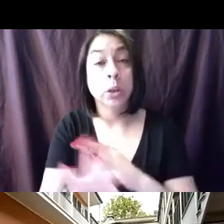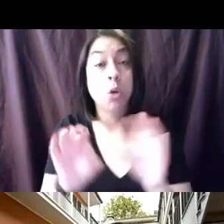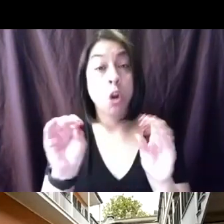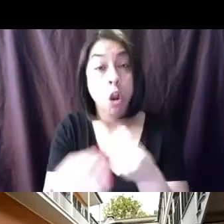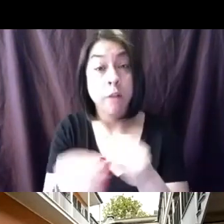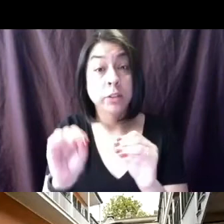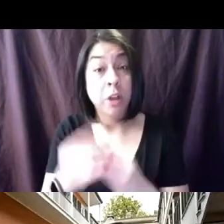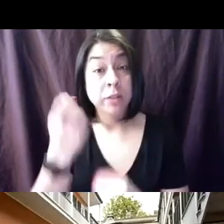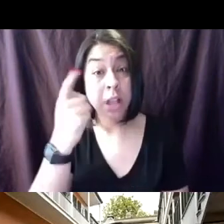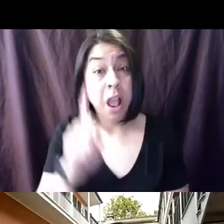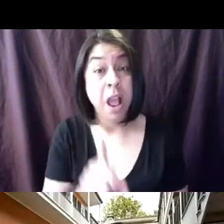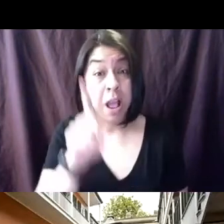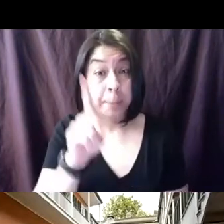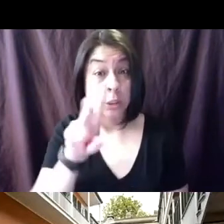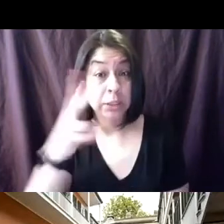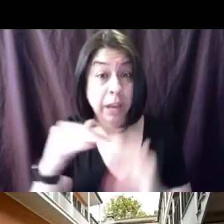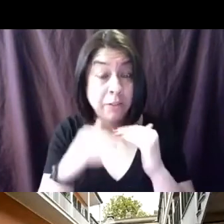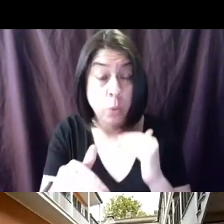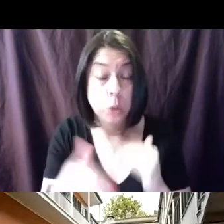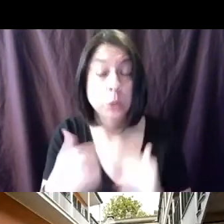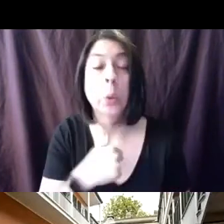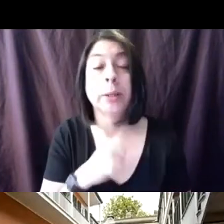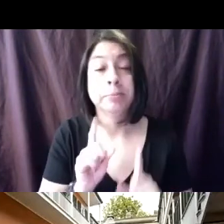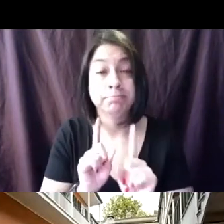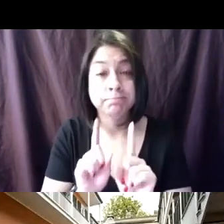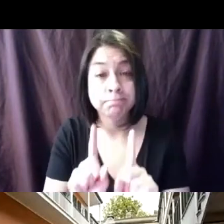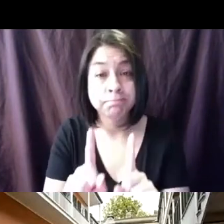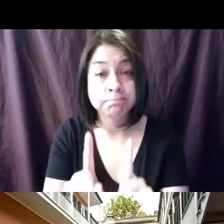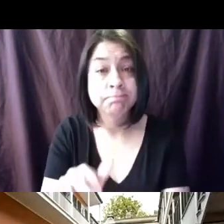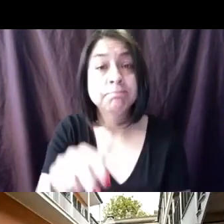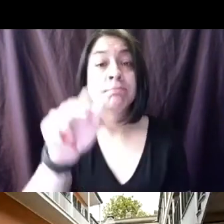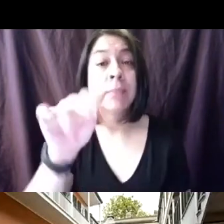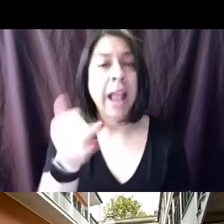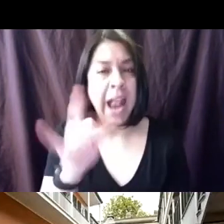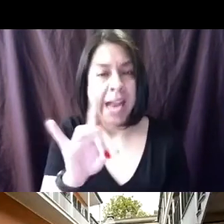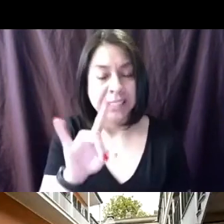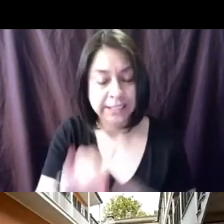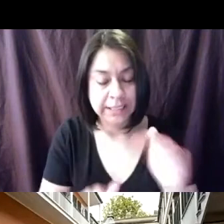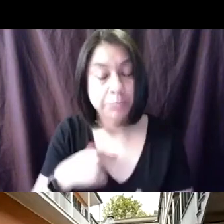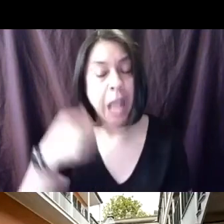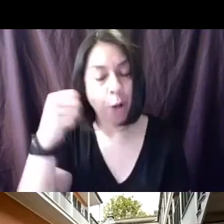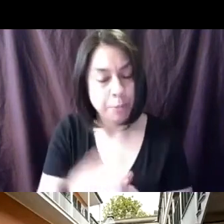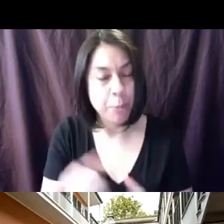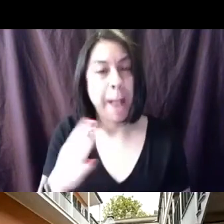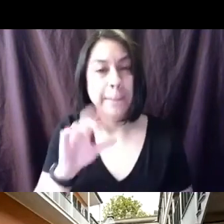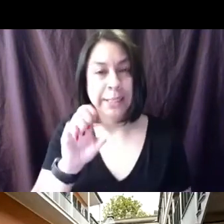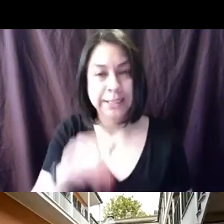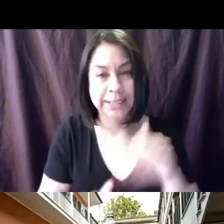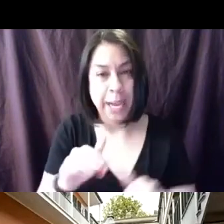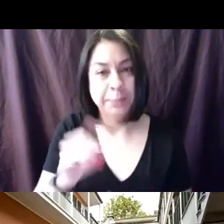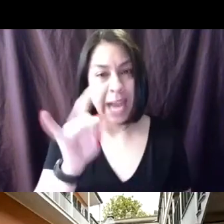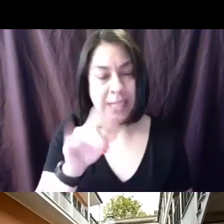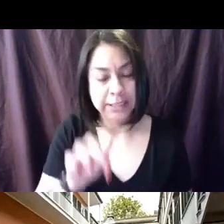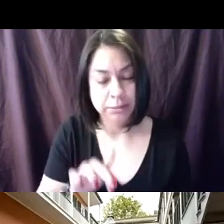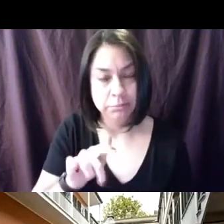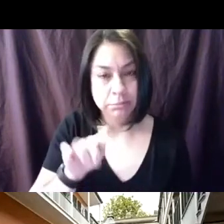was upstairs on the second floor. So we went up the stairs, and it's 18 steps. I tell everybody, I remember how many steps it was.